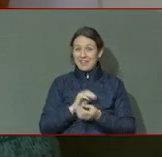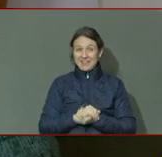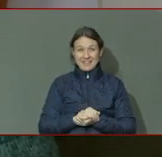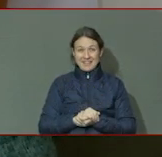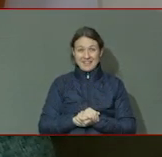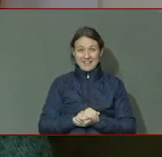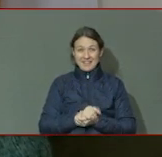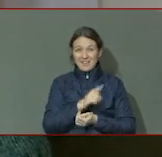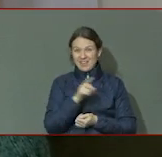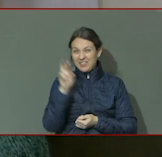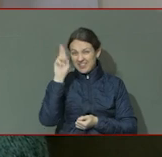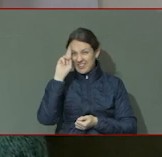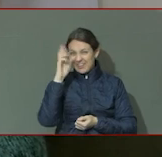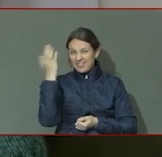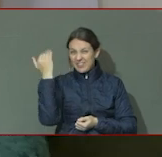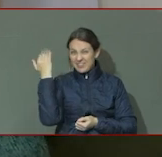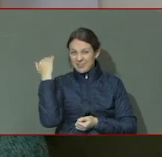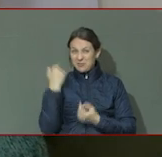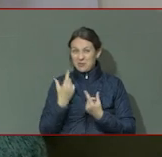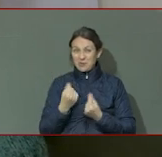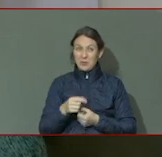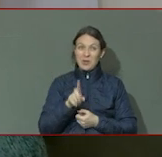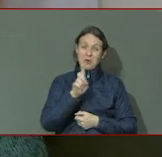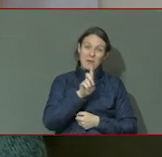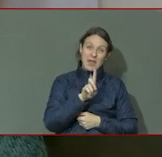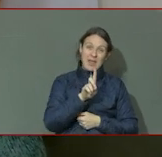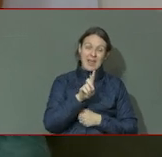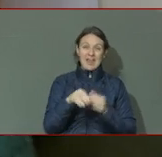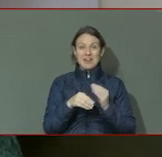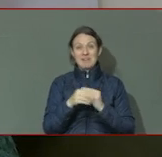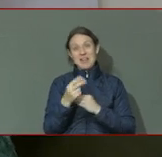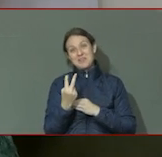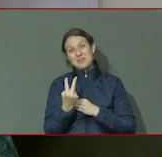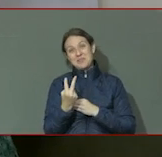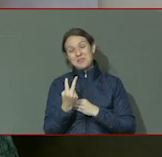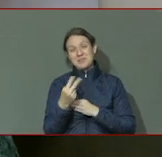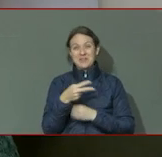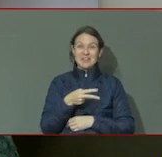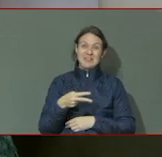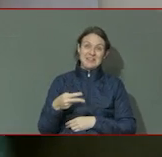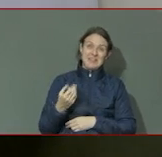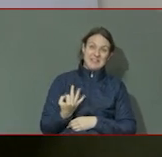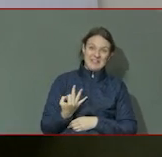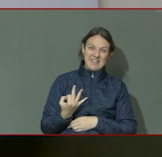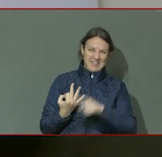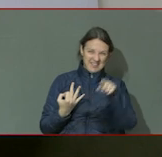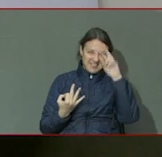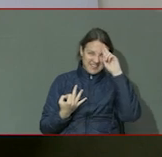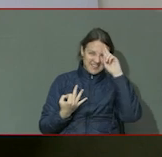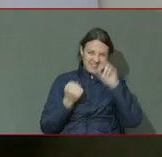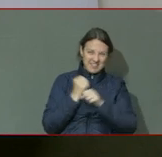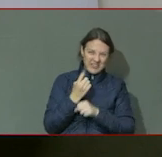you remember those calculations you did, that 1 plus 2 equals 3. Do you remember